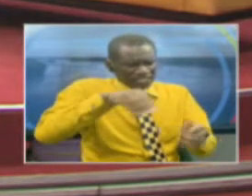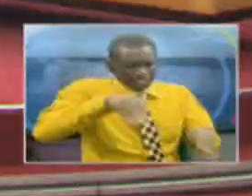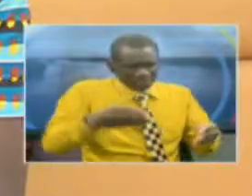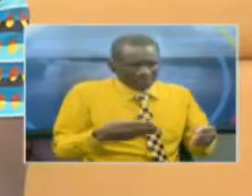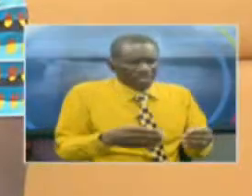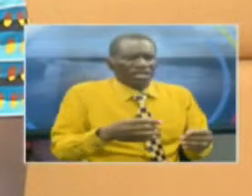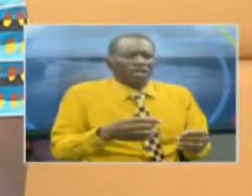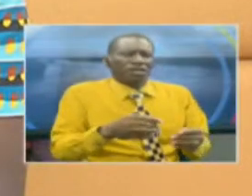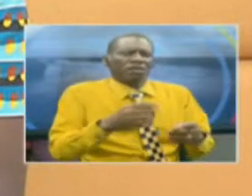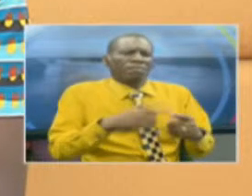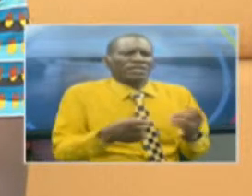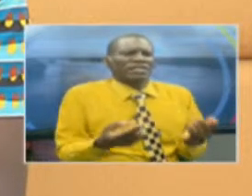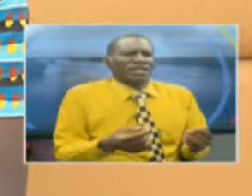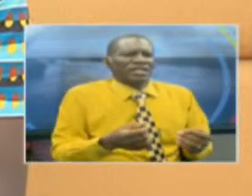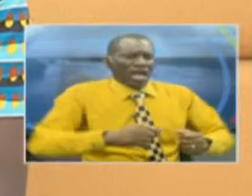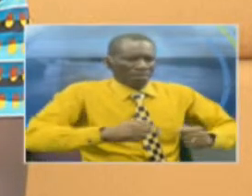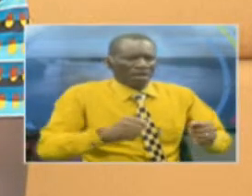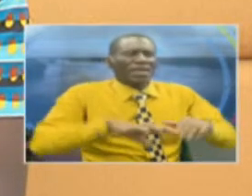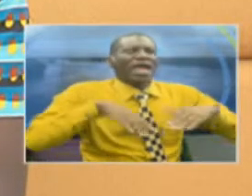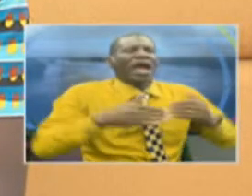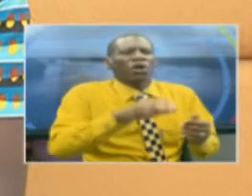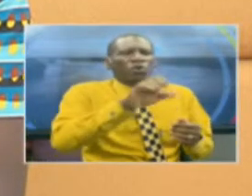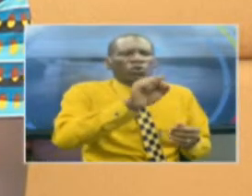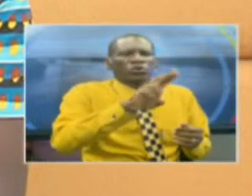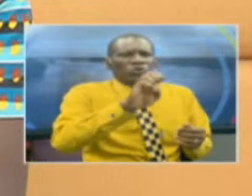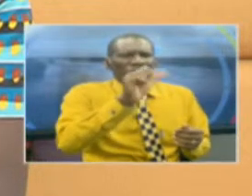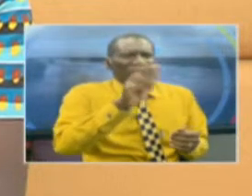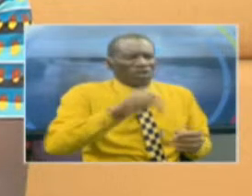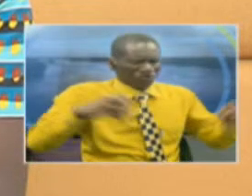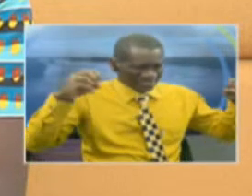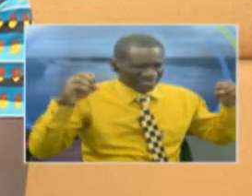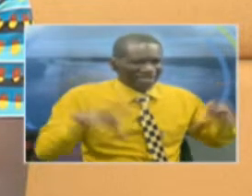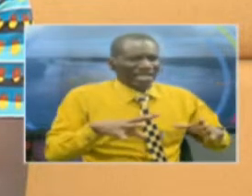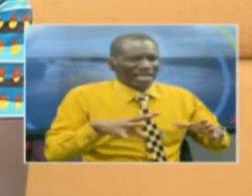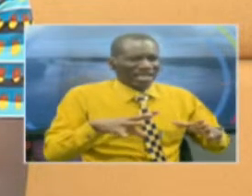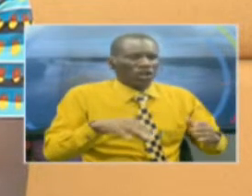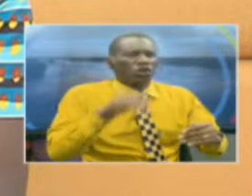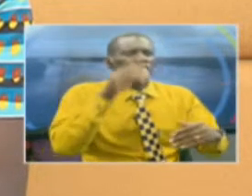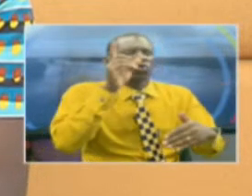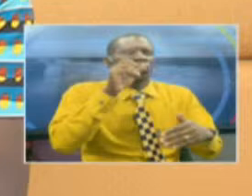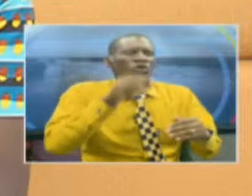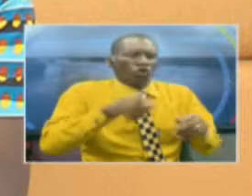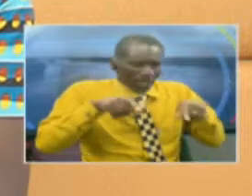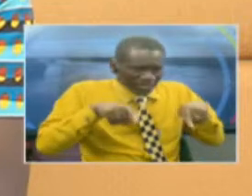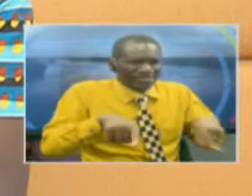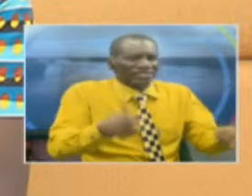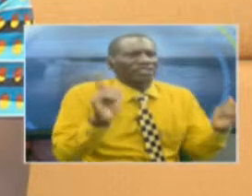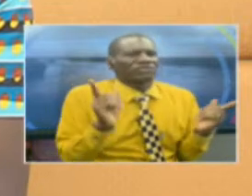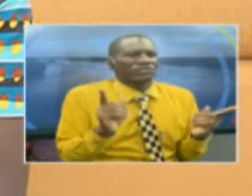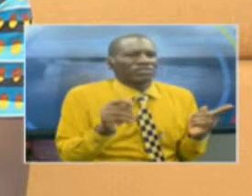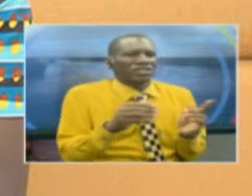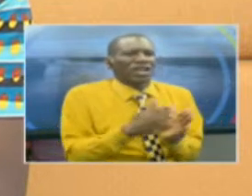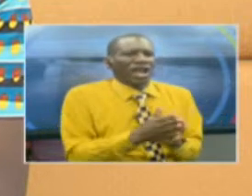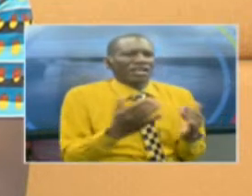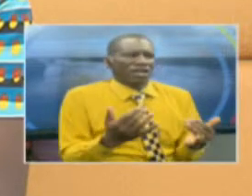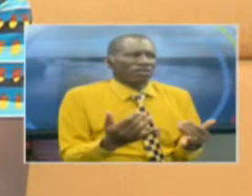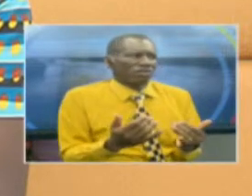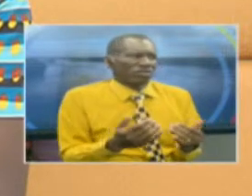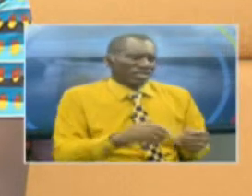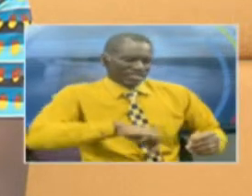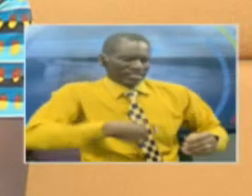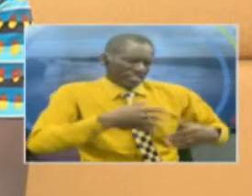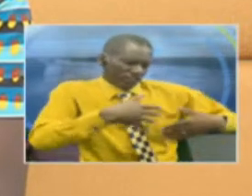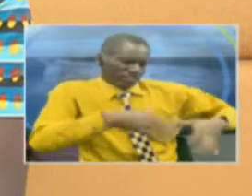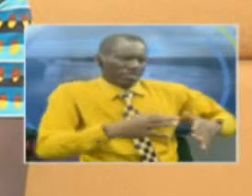like how Susan was so clear on who she is. And self-stigma is one